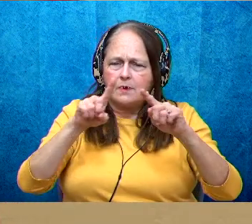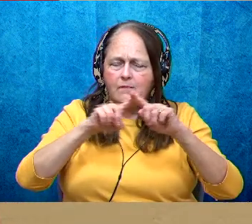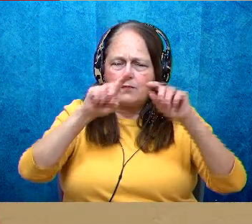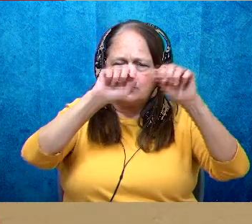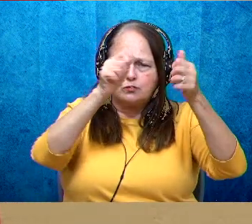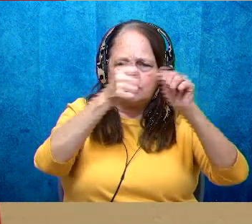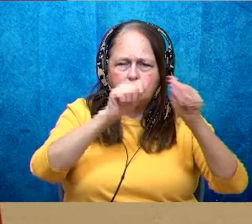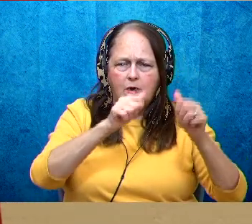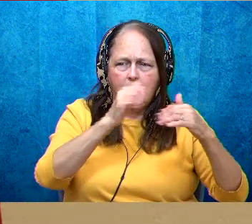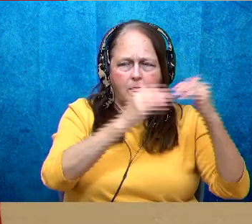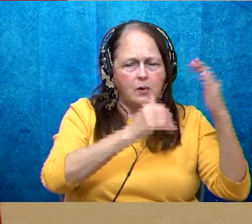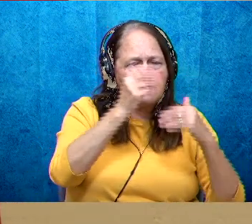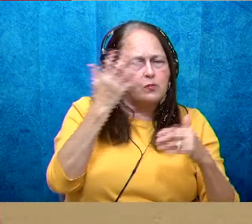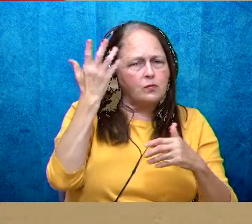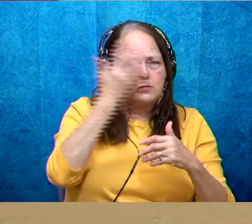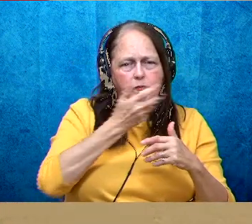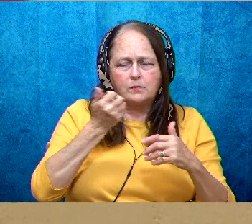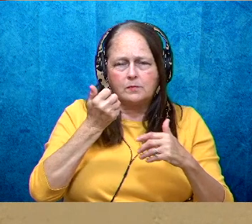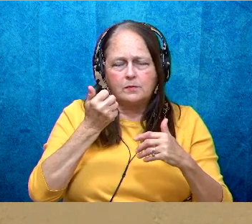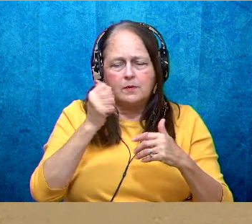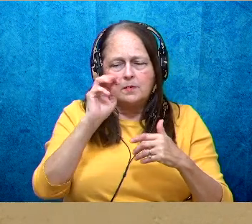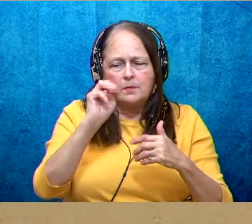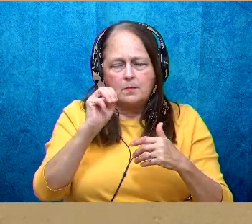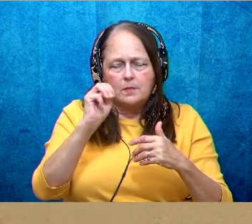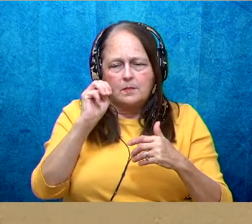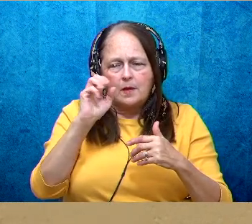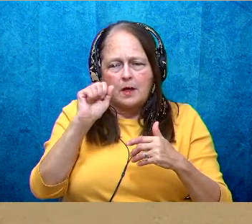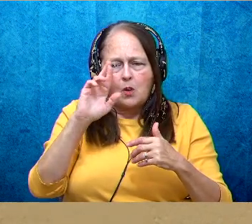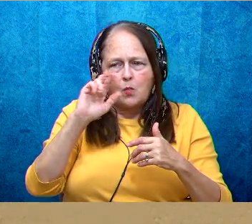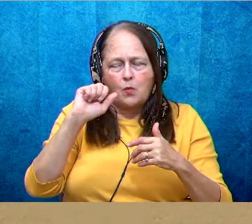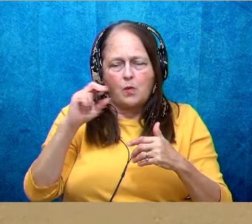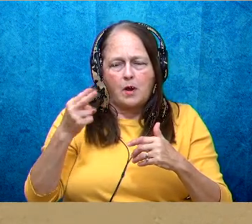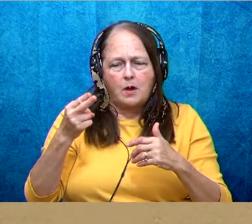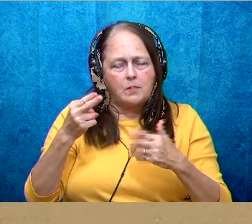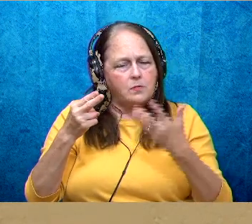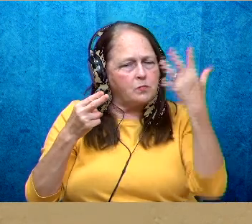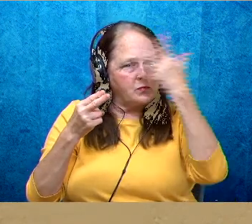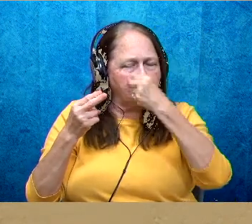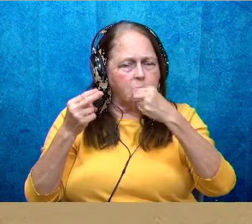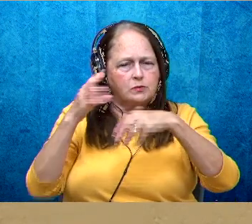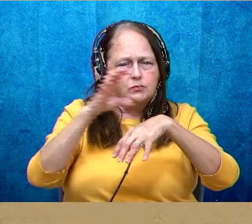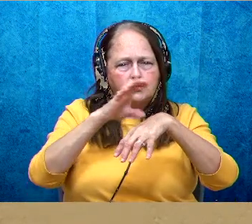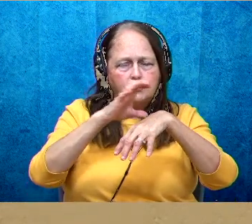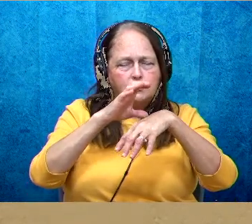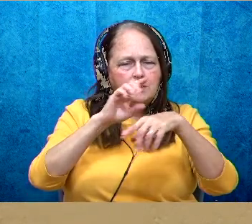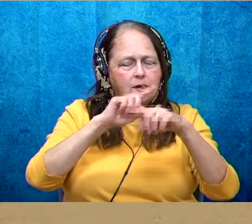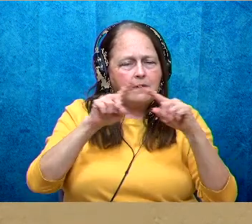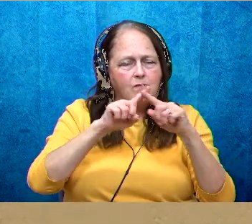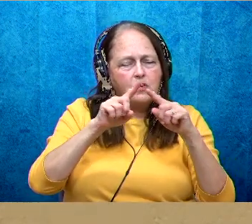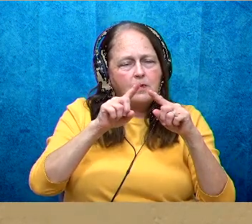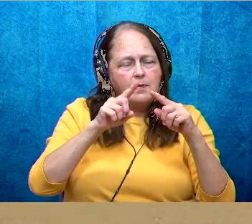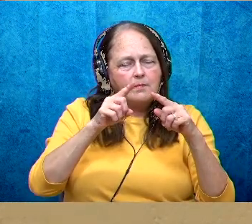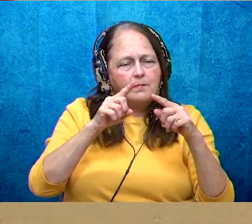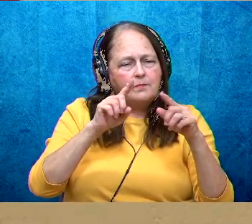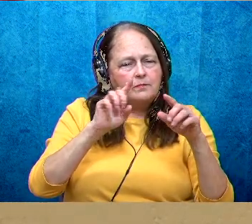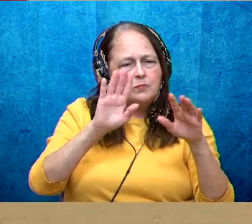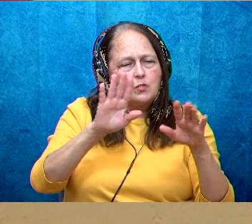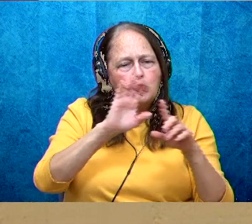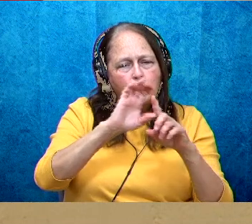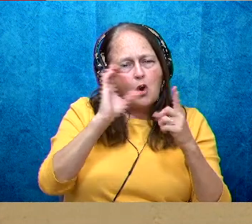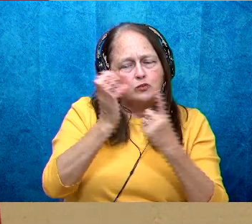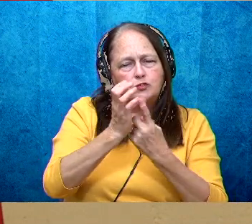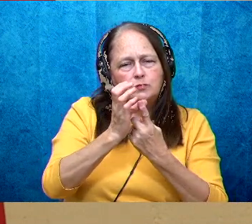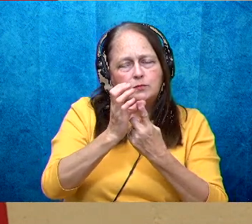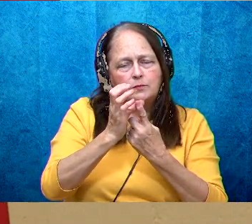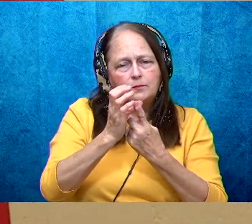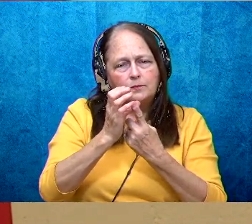or that are located there. Mariah mentioned the cathedrals and the customs they have. Caitlin mentioned Vladimir Putin as